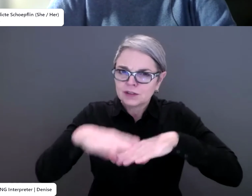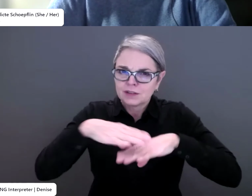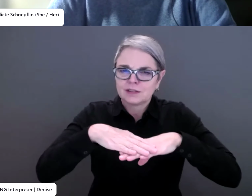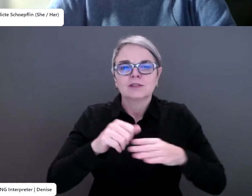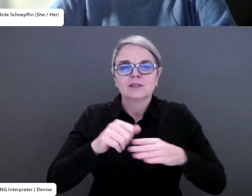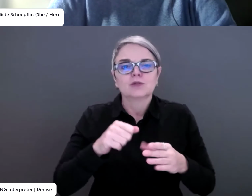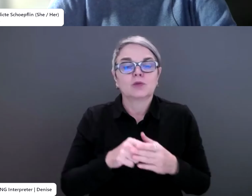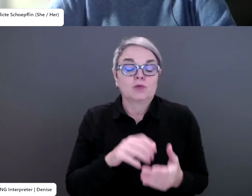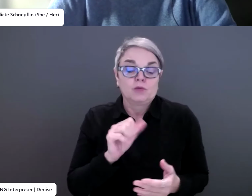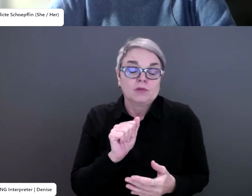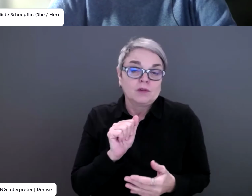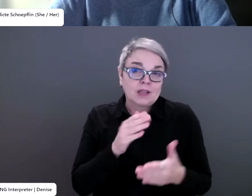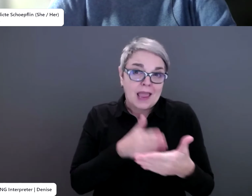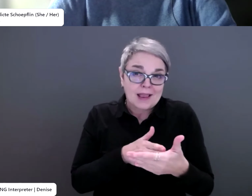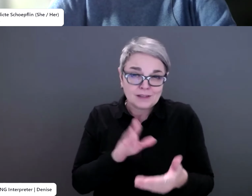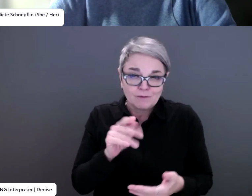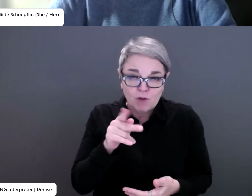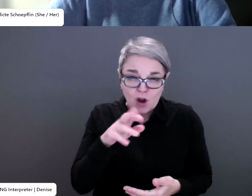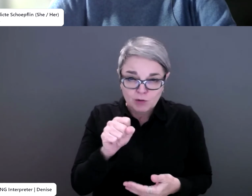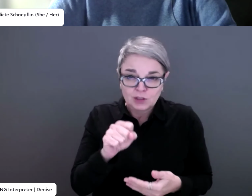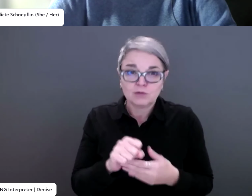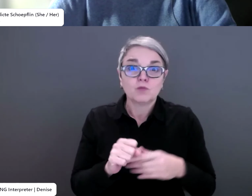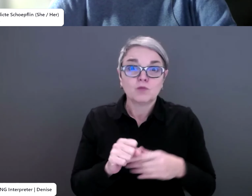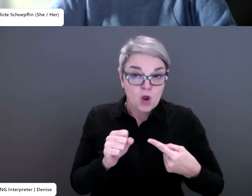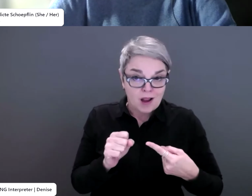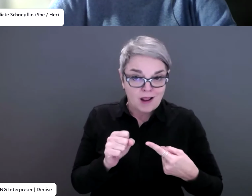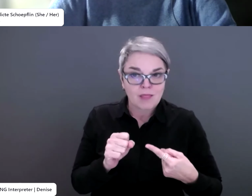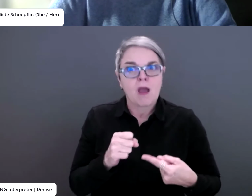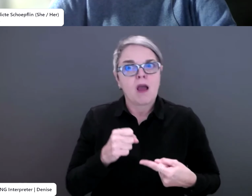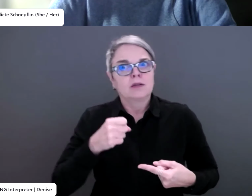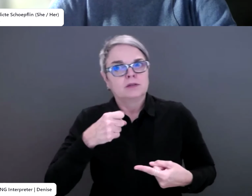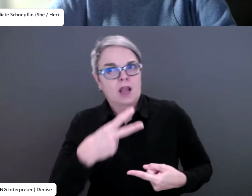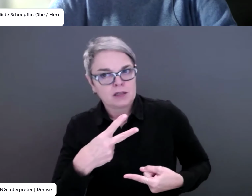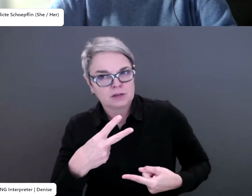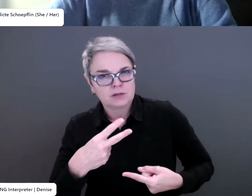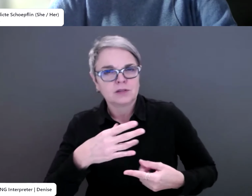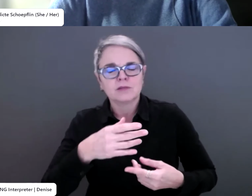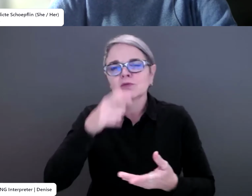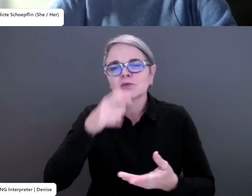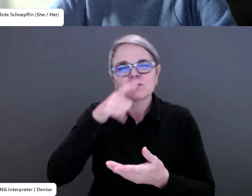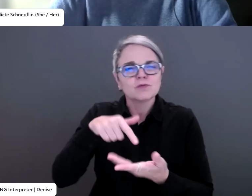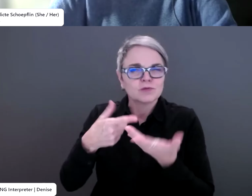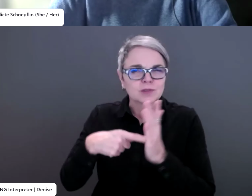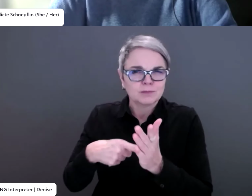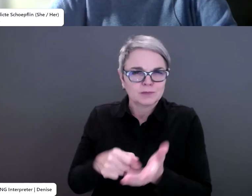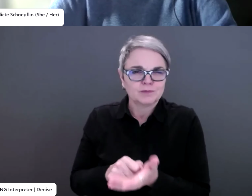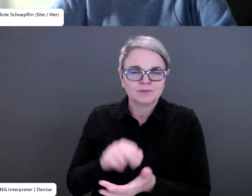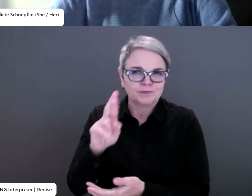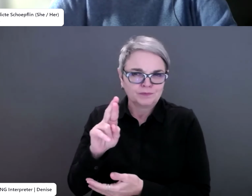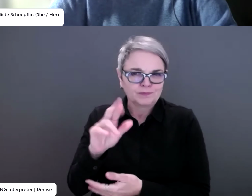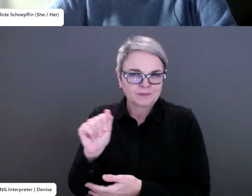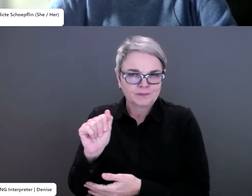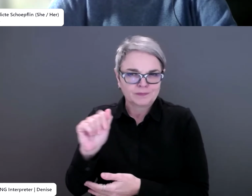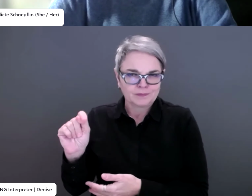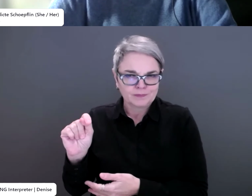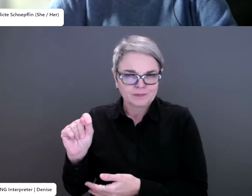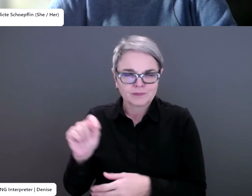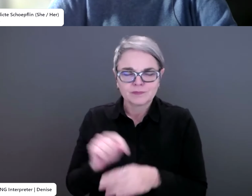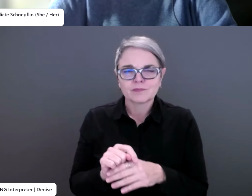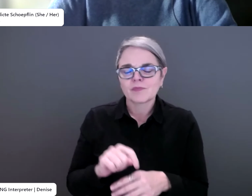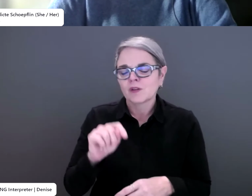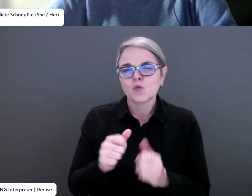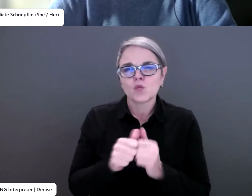things. And those different things could be rats, remote access Trojans. For example, you might have